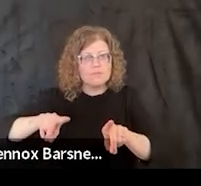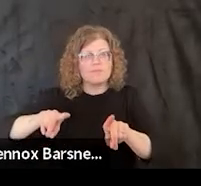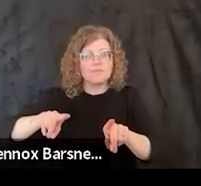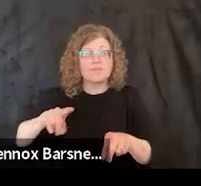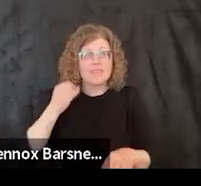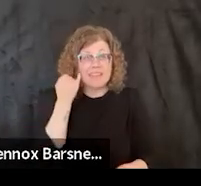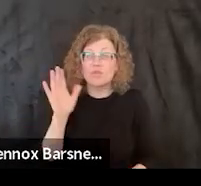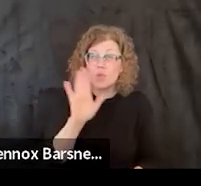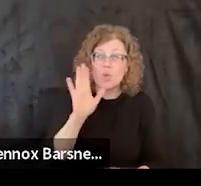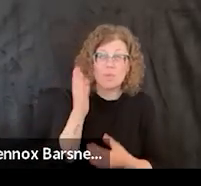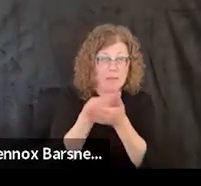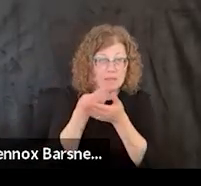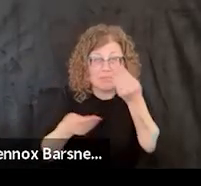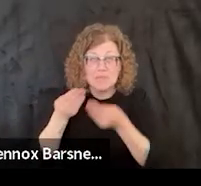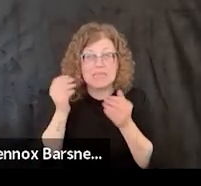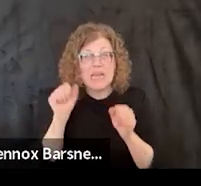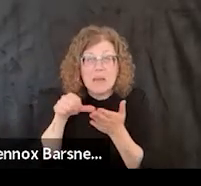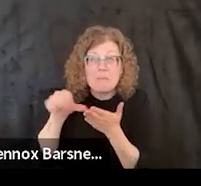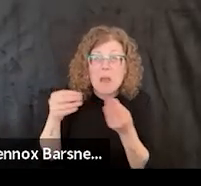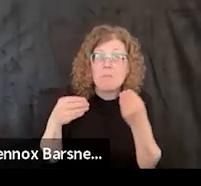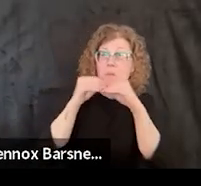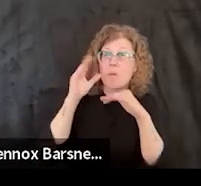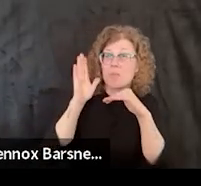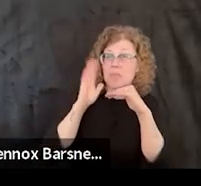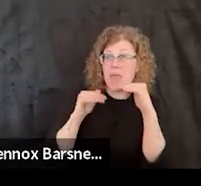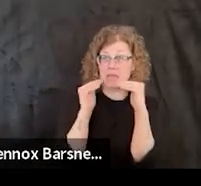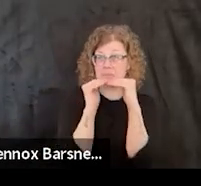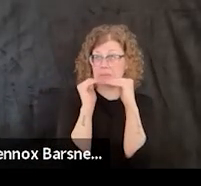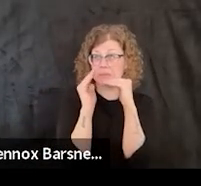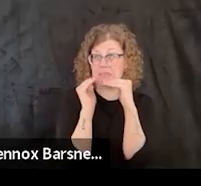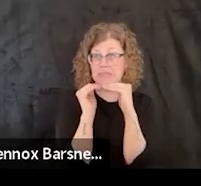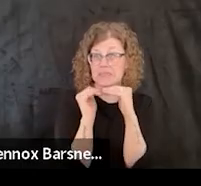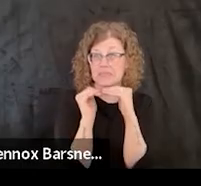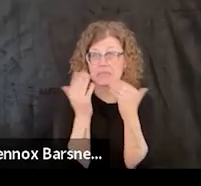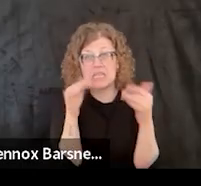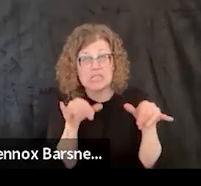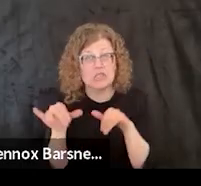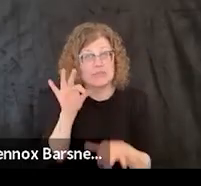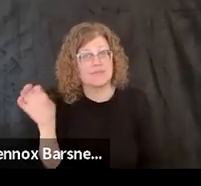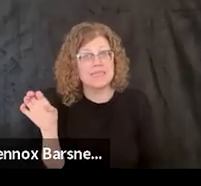can pay above the minimum standard fee schedule or rate,